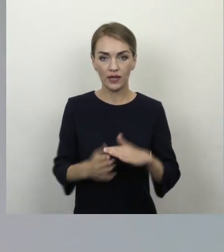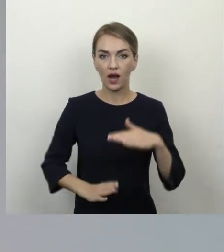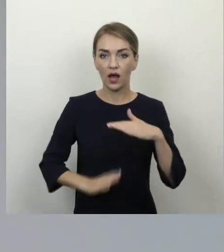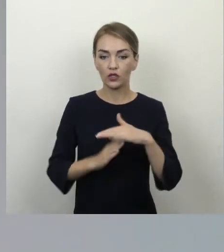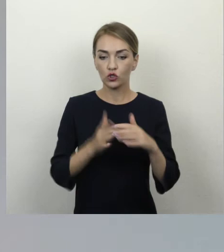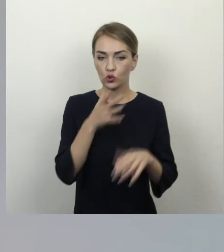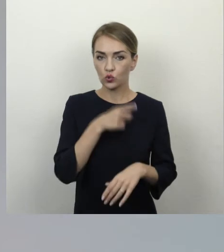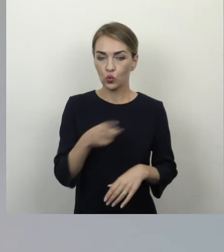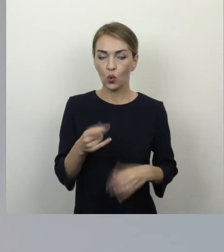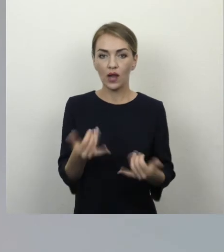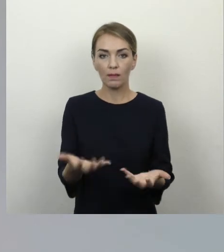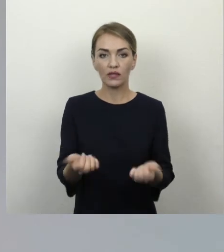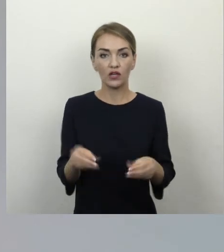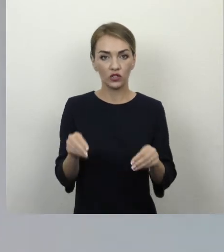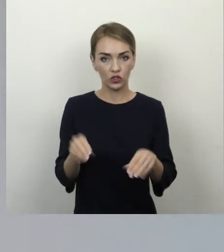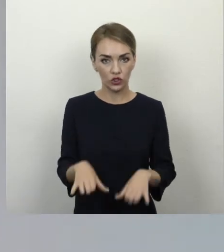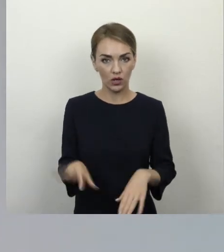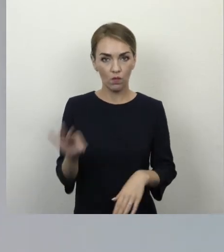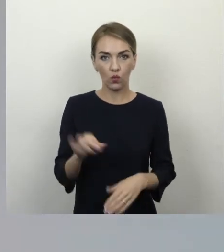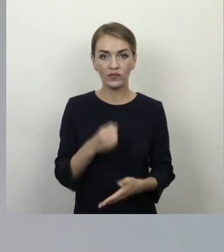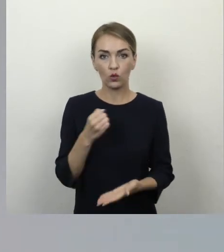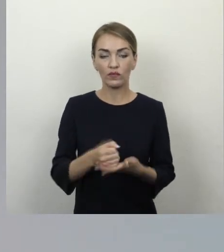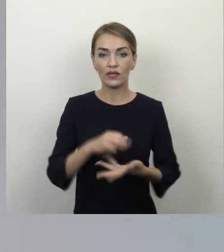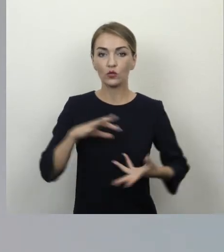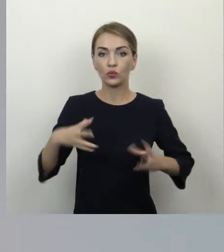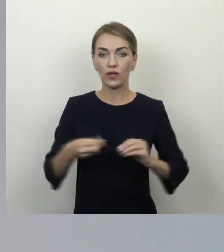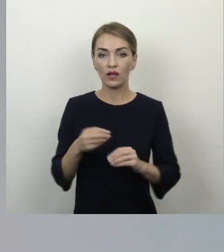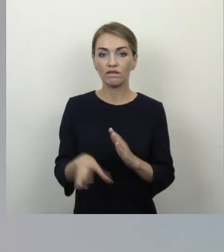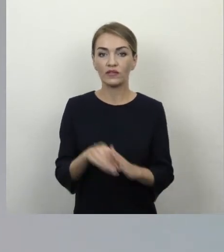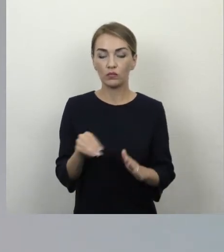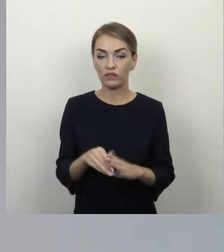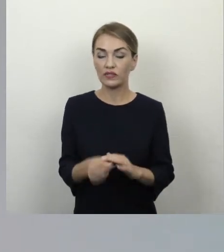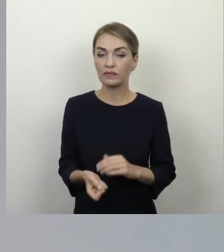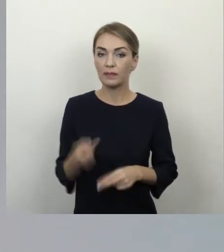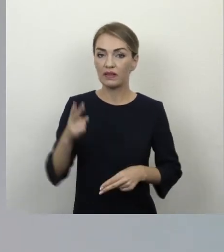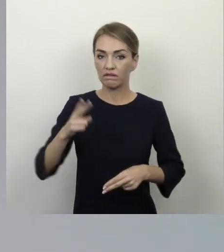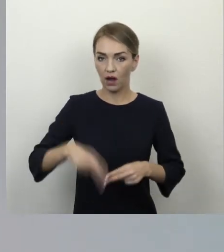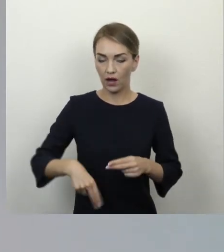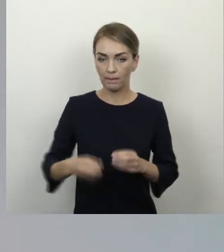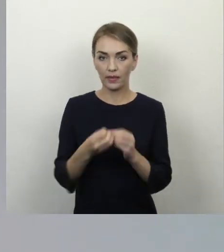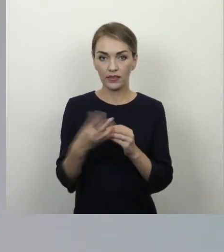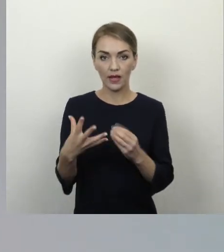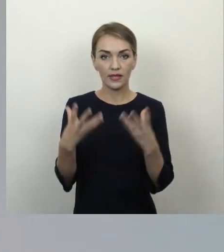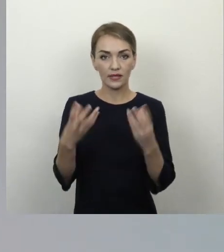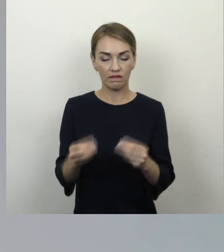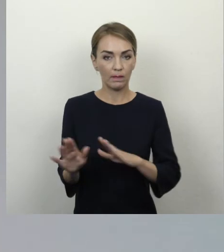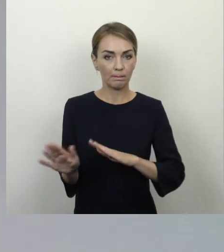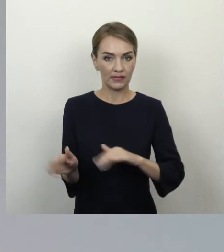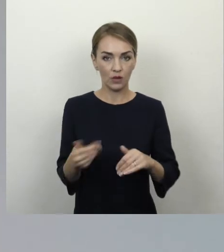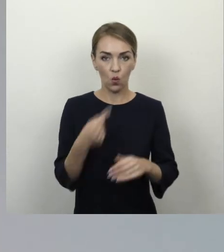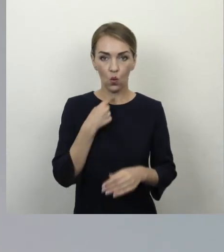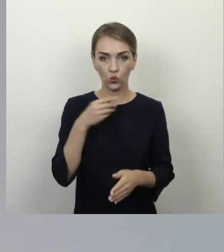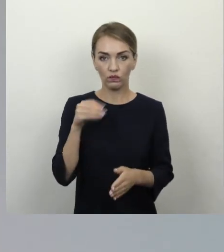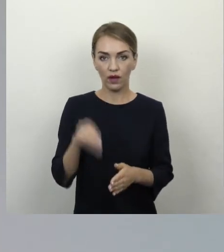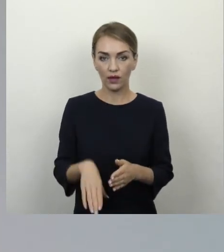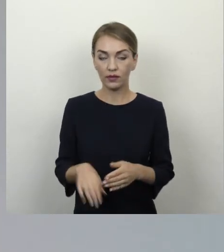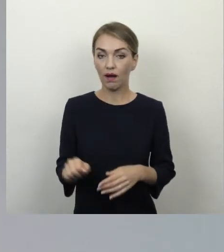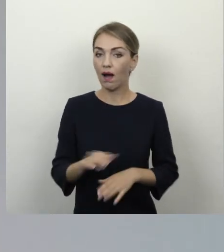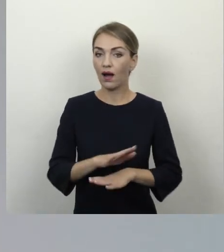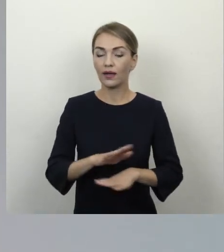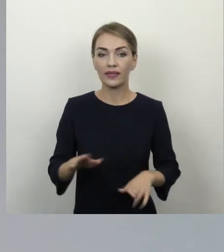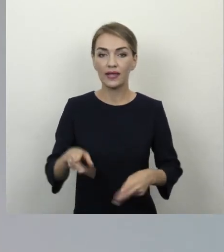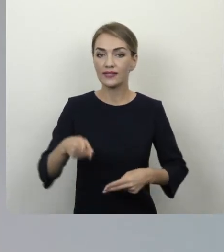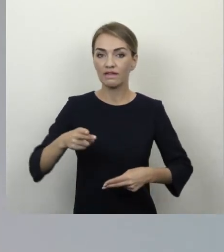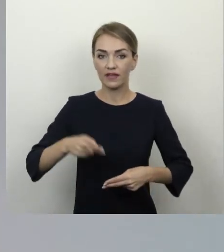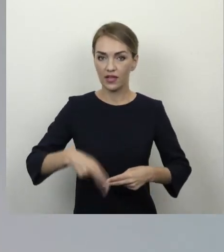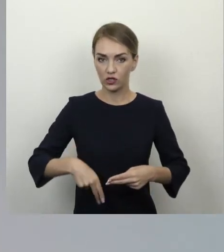situation when the deadline for making the decision about the election results is over 50 days